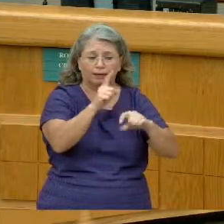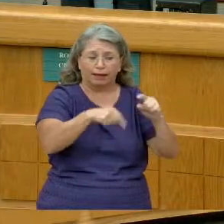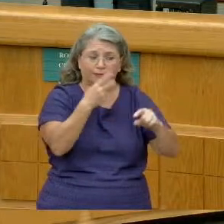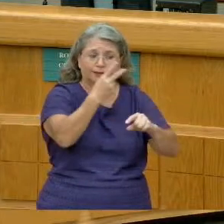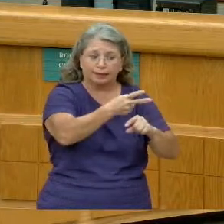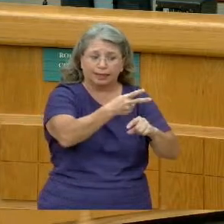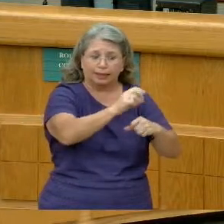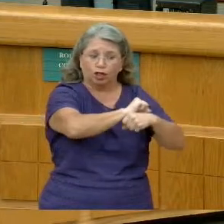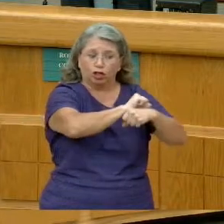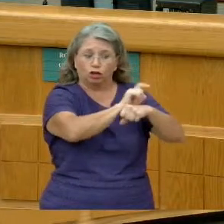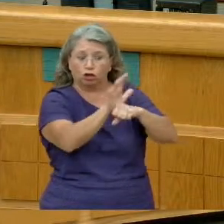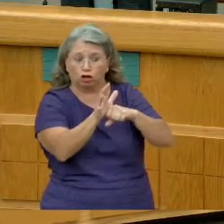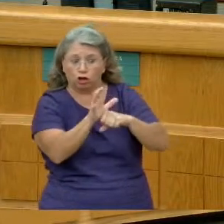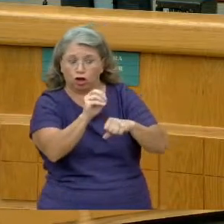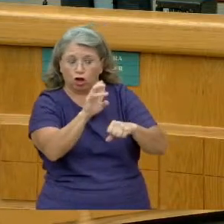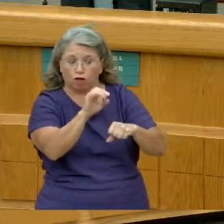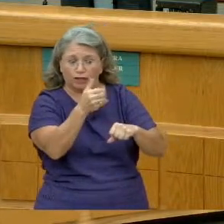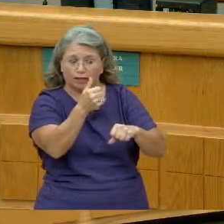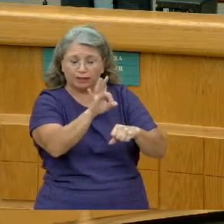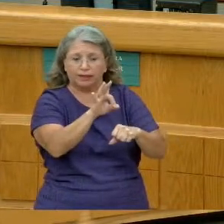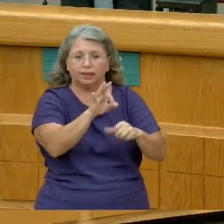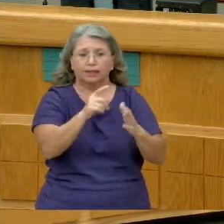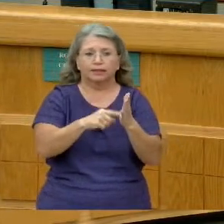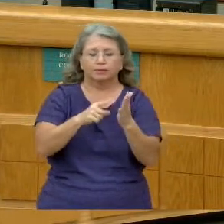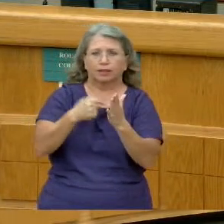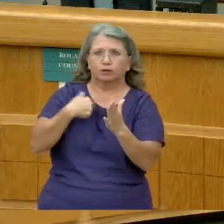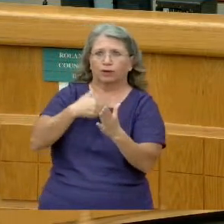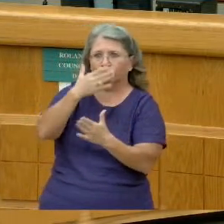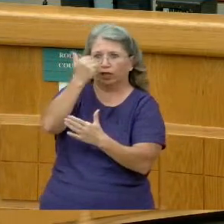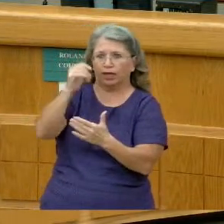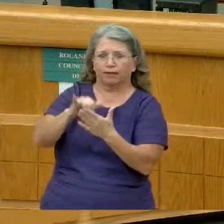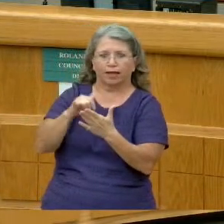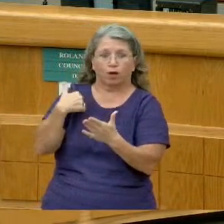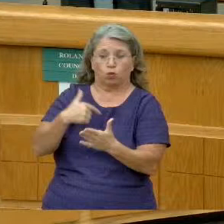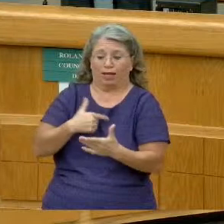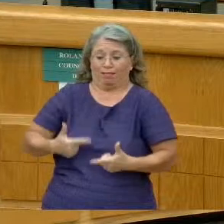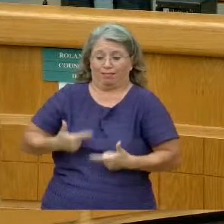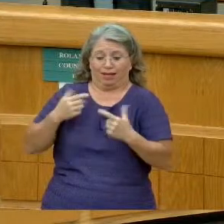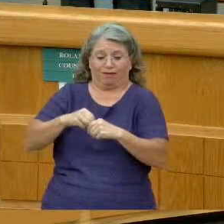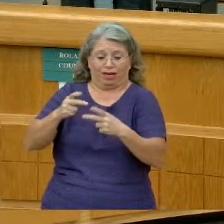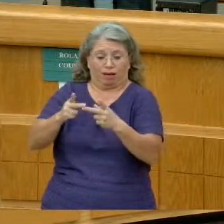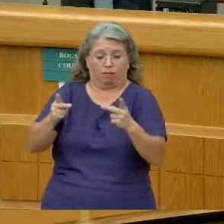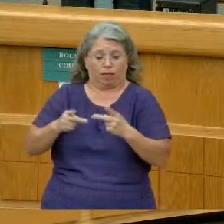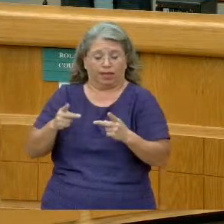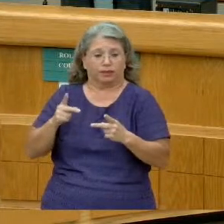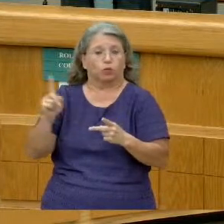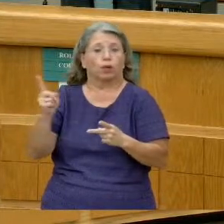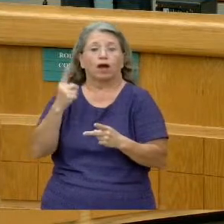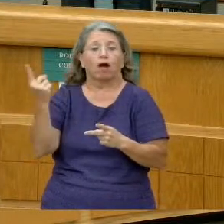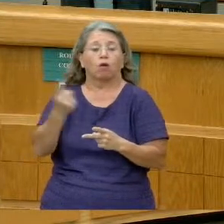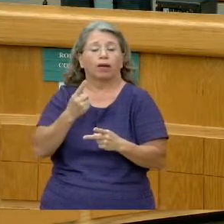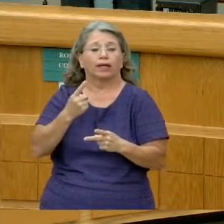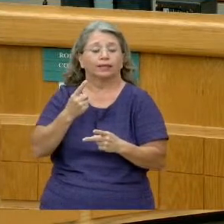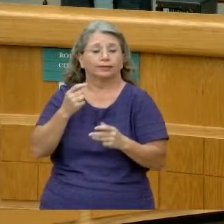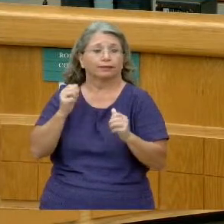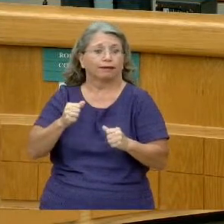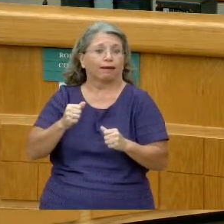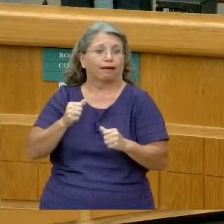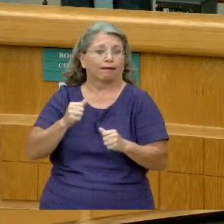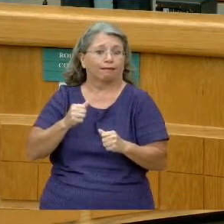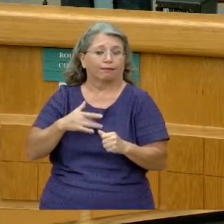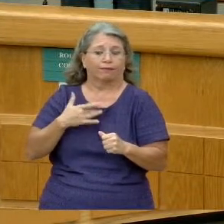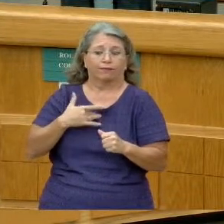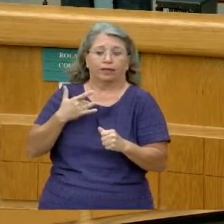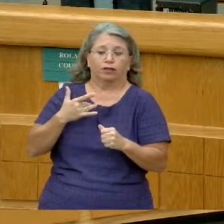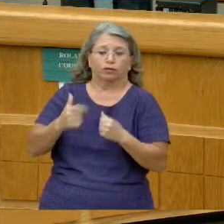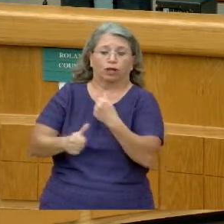in a place where we always face enormous threats this time of year from the very thing that we love so much in the coastal bend, and